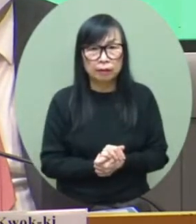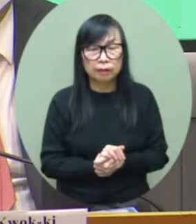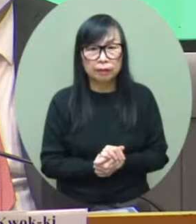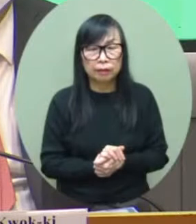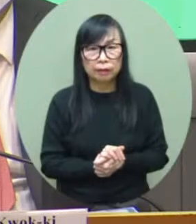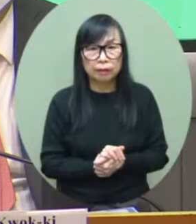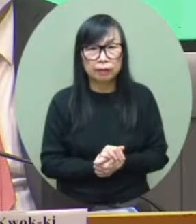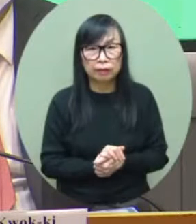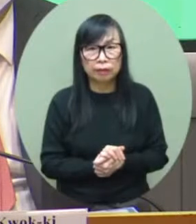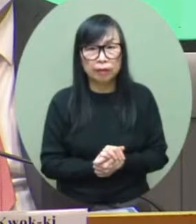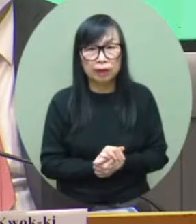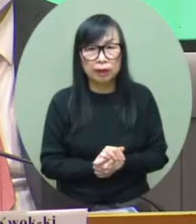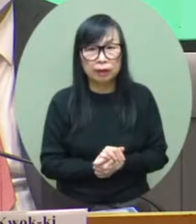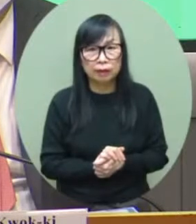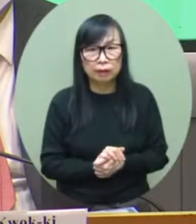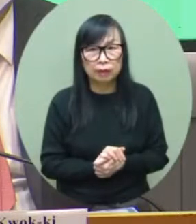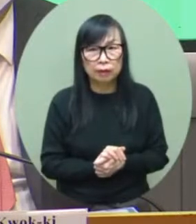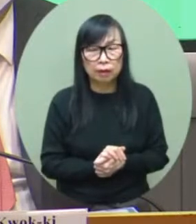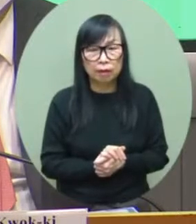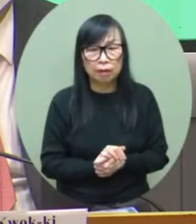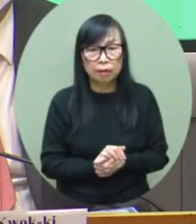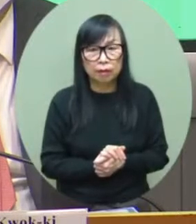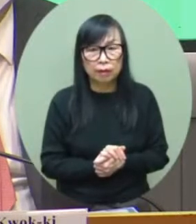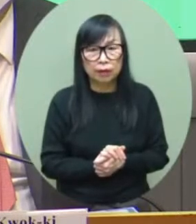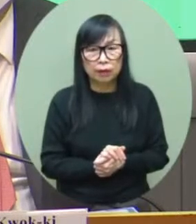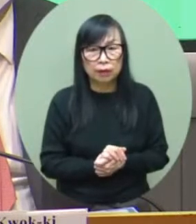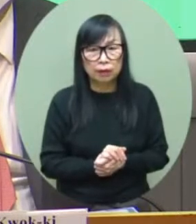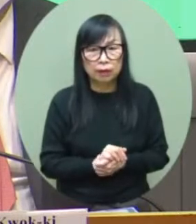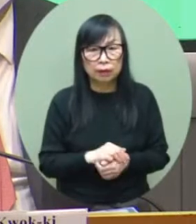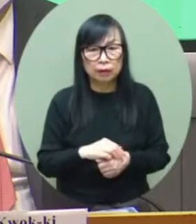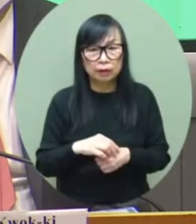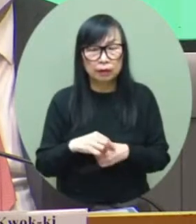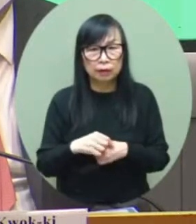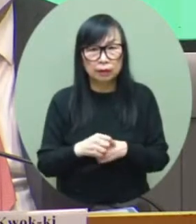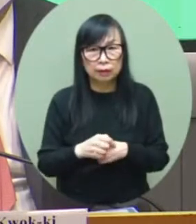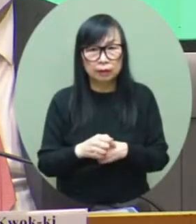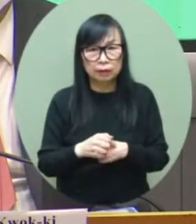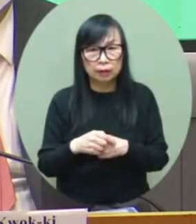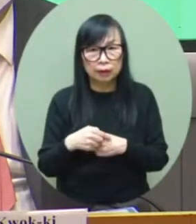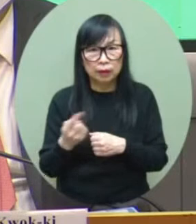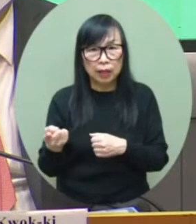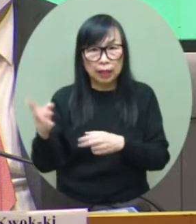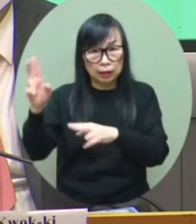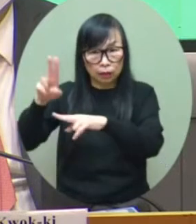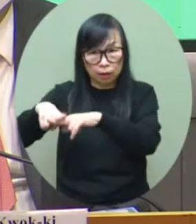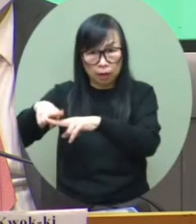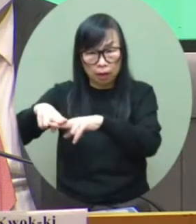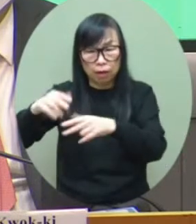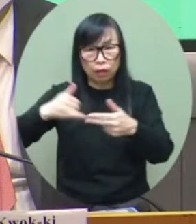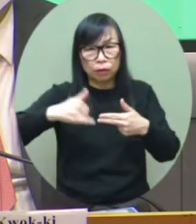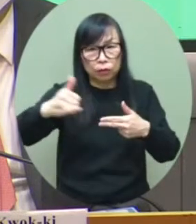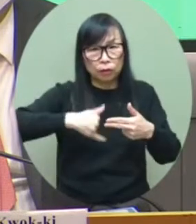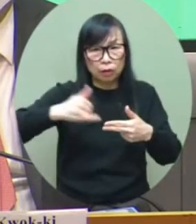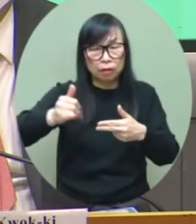normal travel resumption with the mainland will involve a lot of people